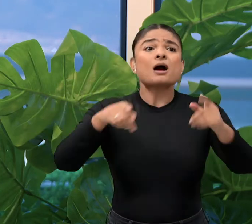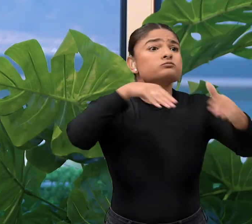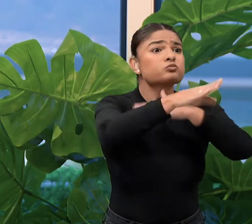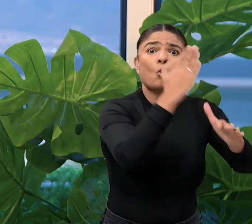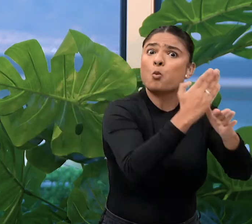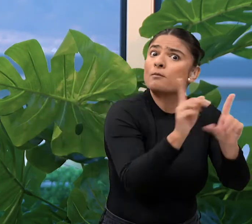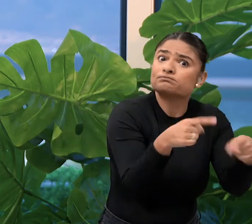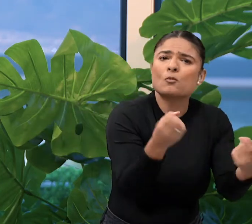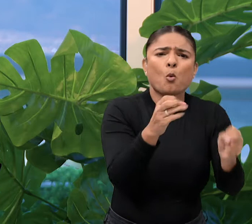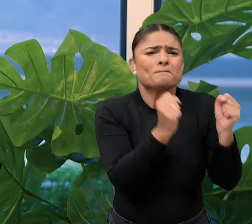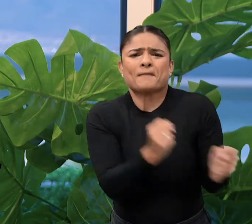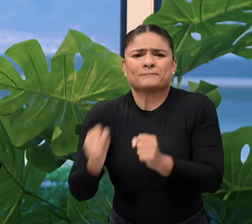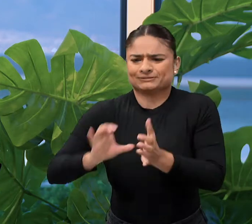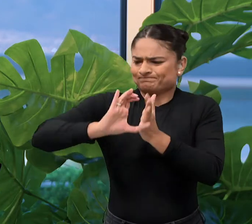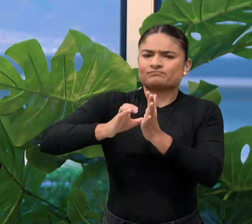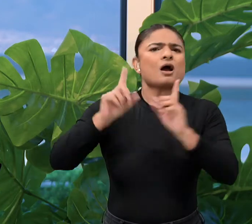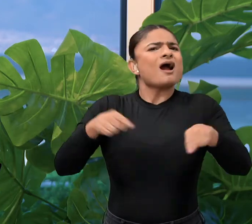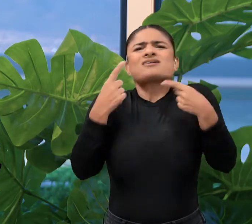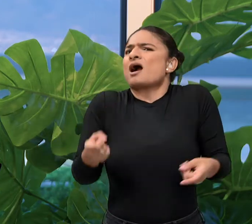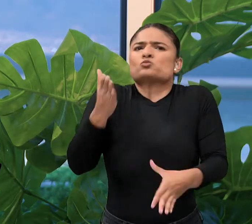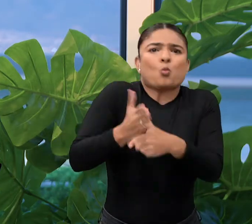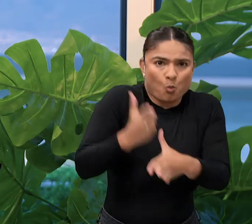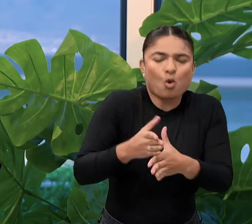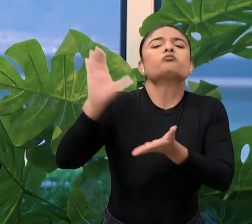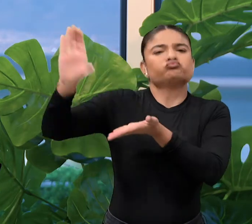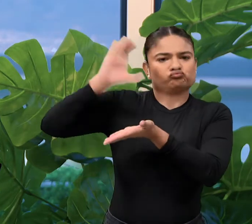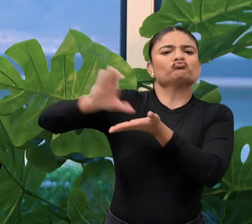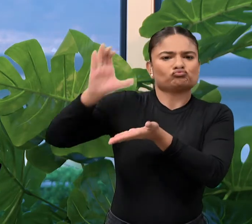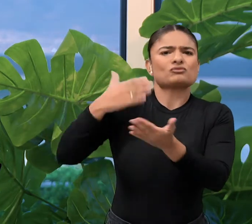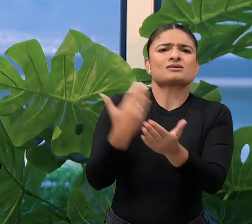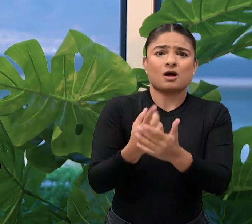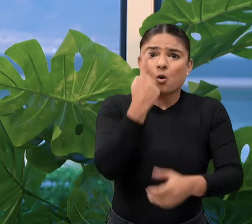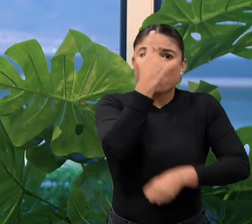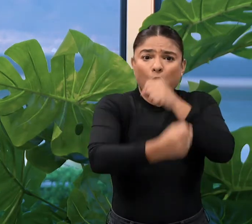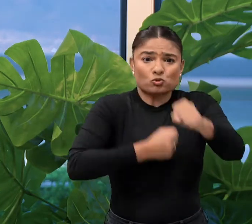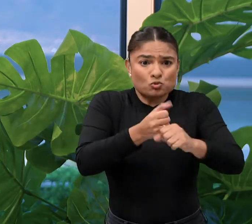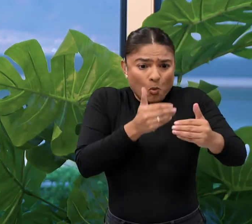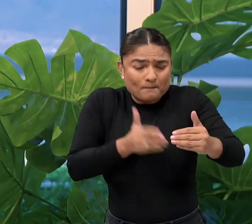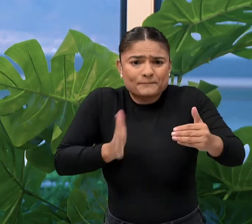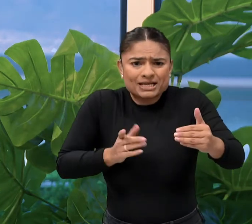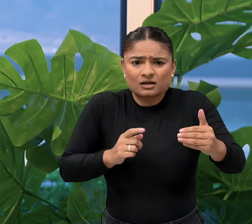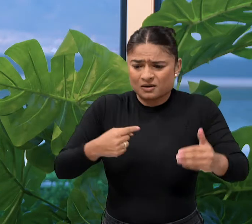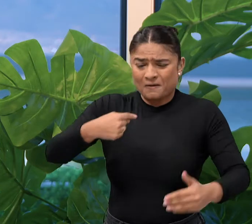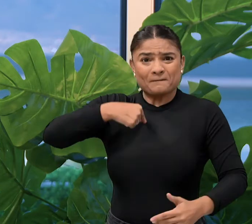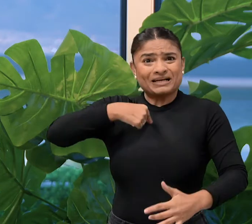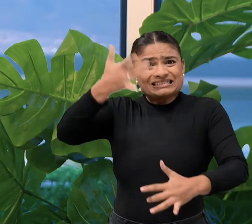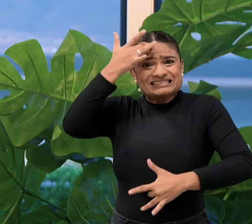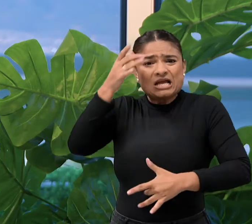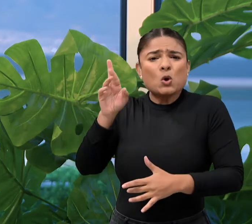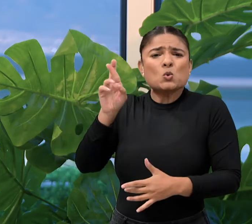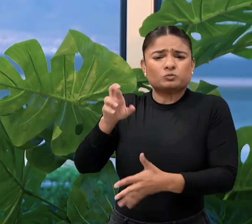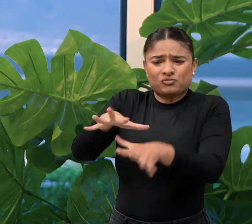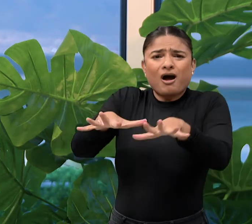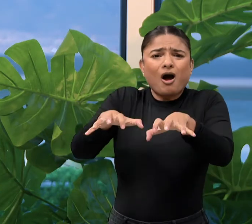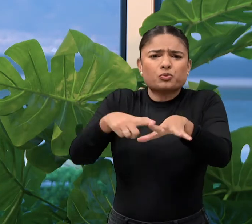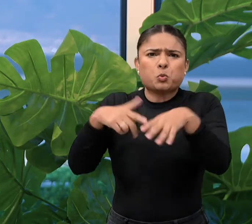longer than 6 months, and you get a permanent disability grant if your disability continues for more than a year. Rheumatoid